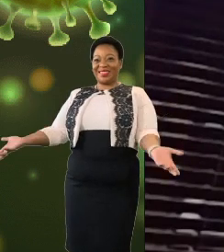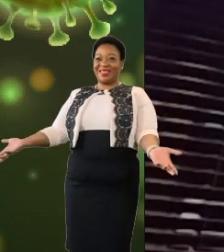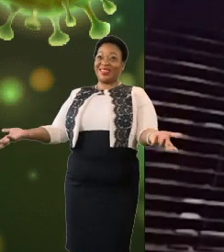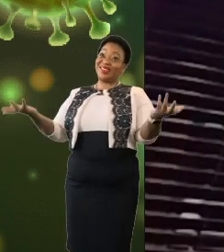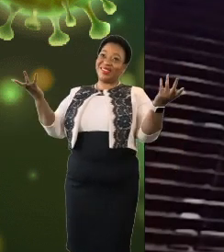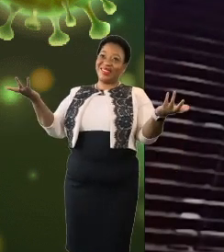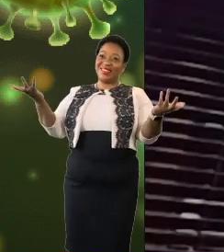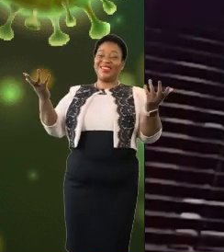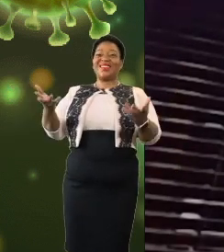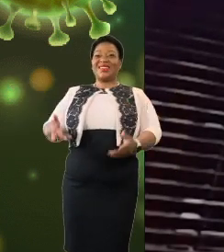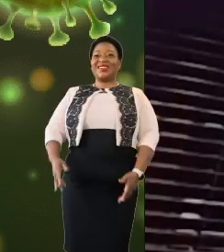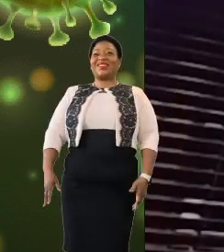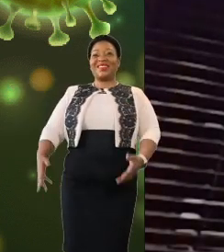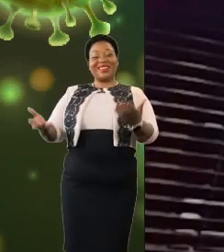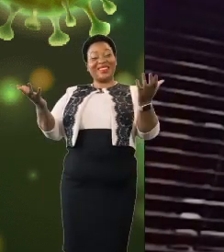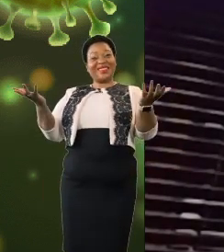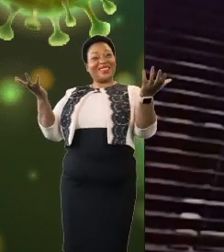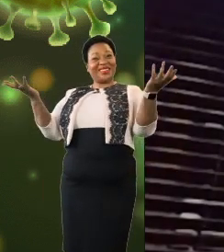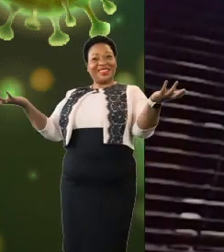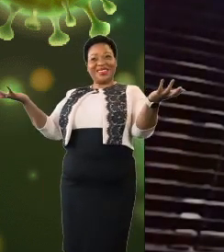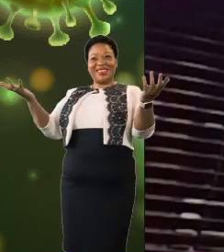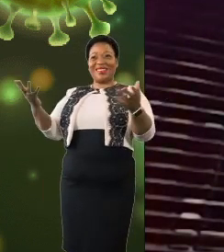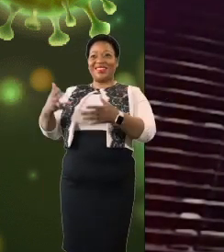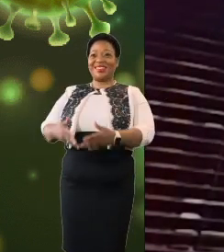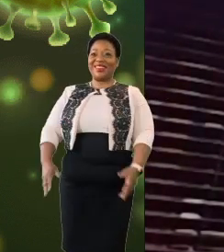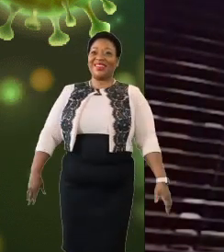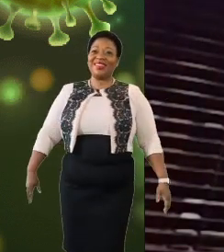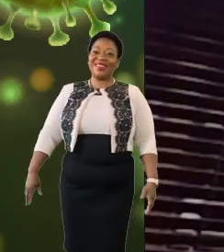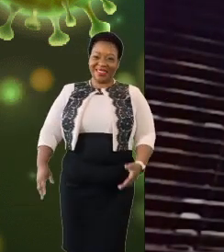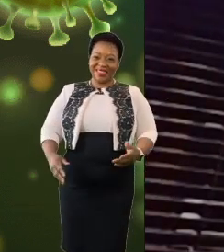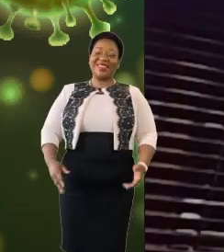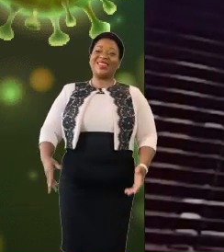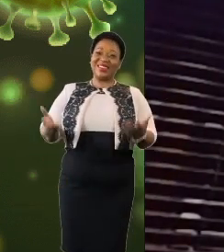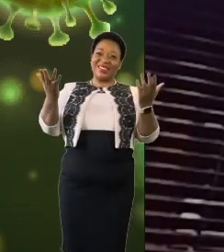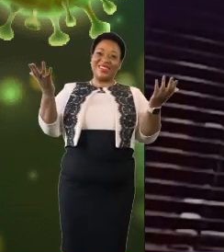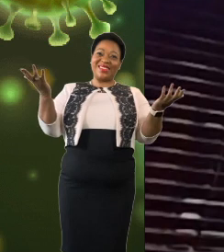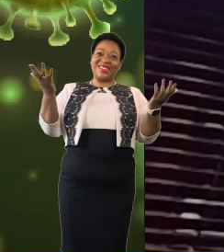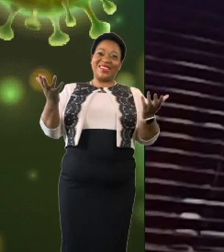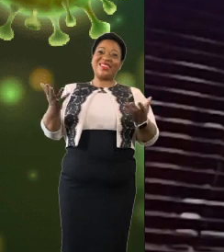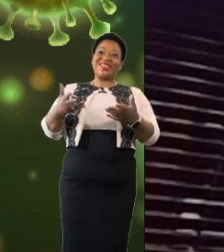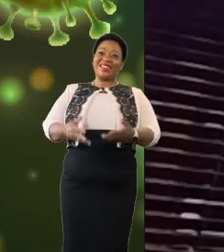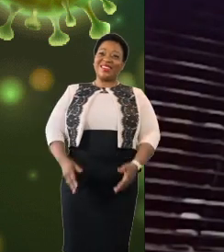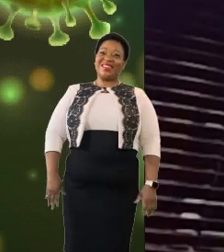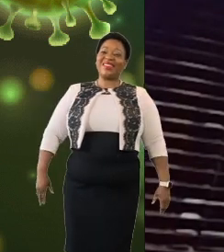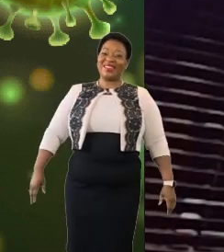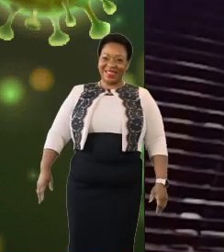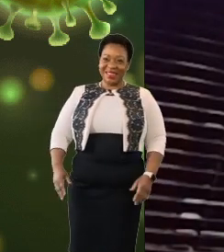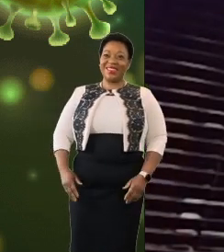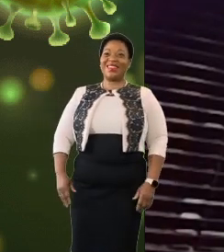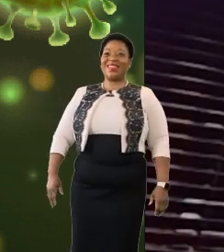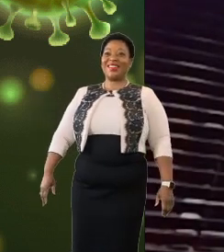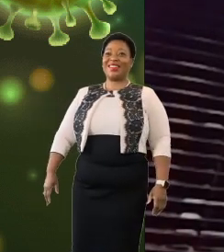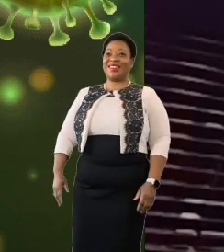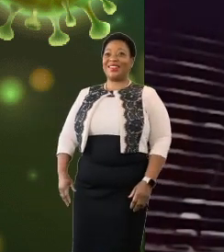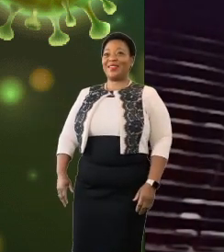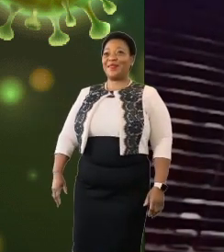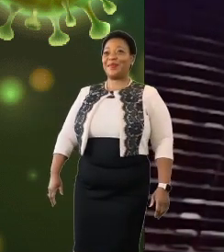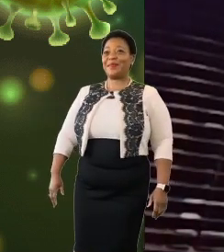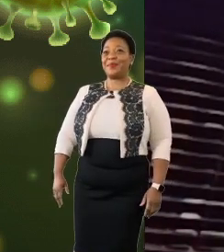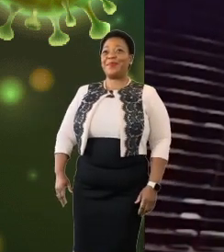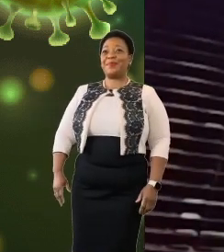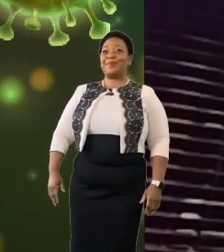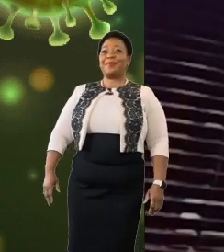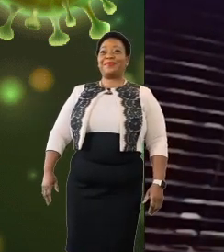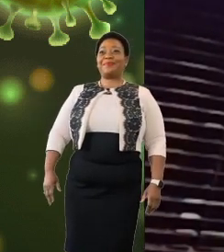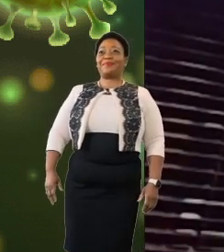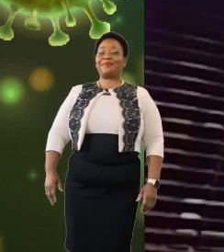We have those, of course, that are still needing some panel beating and some discussions, but we do have a